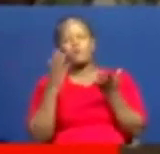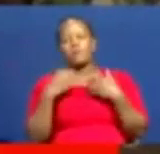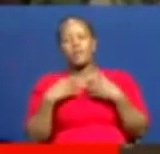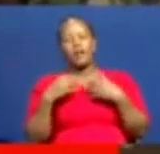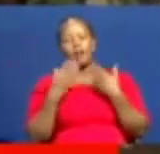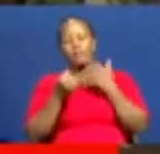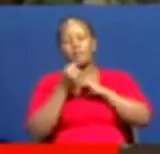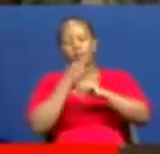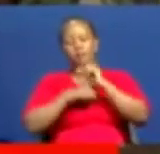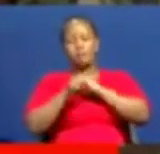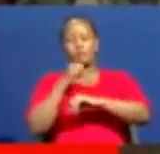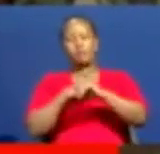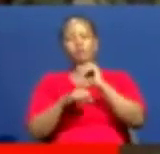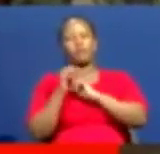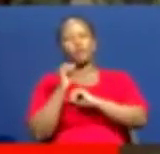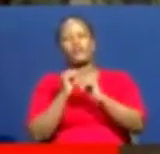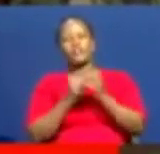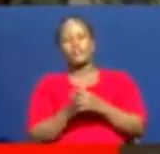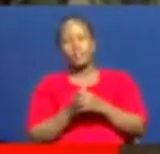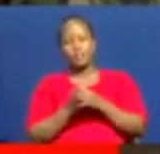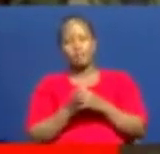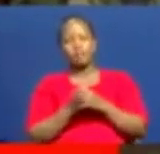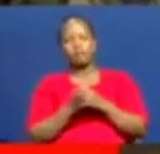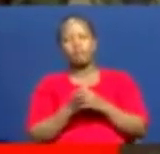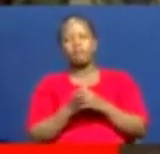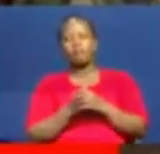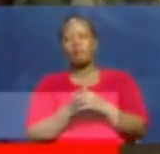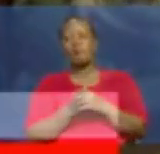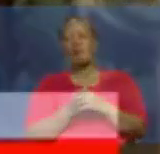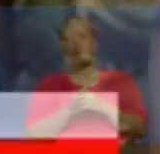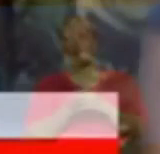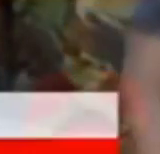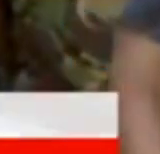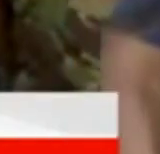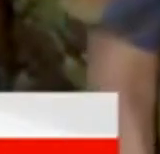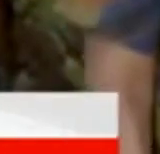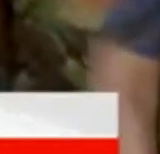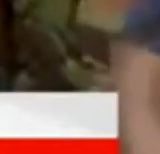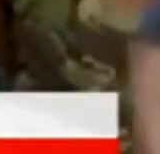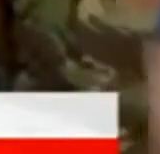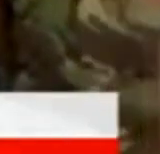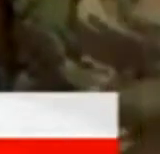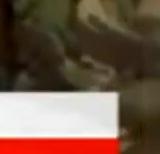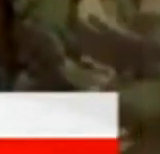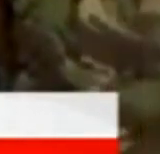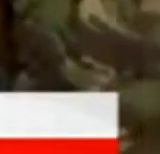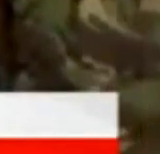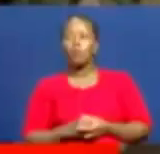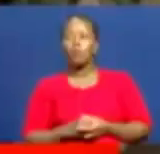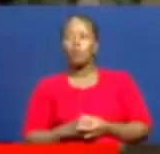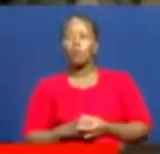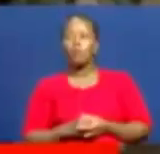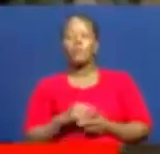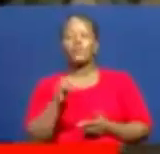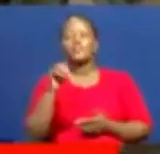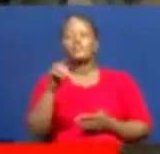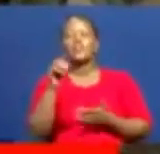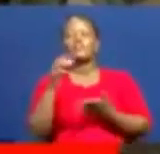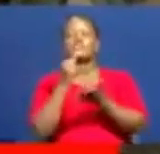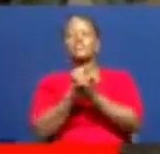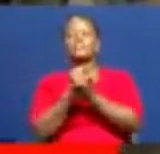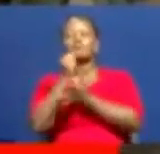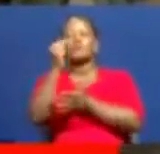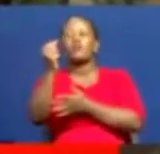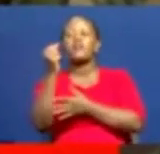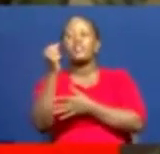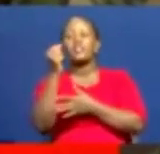responded to that request appropriately. Okay? This deployment is covered